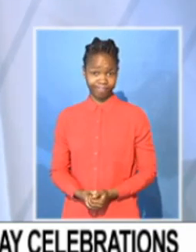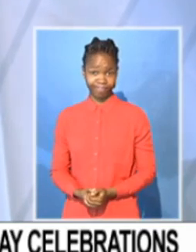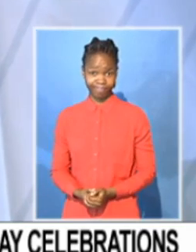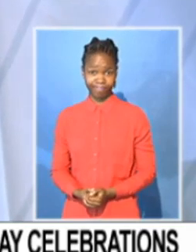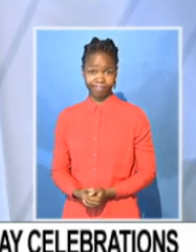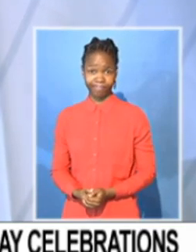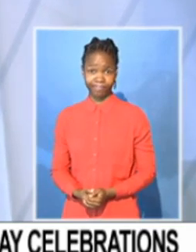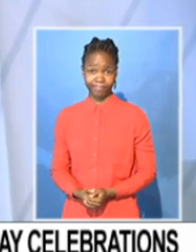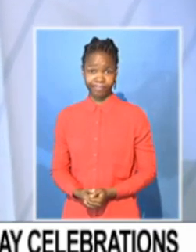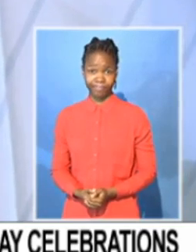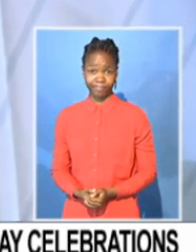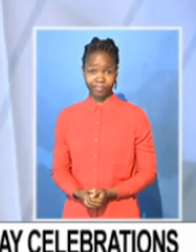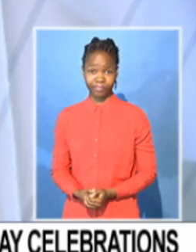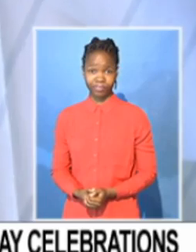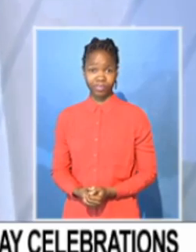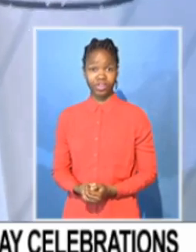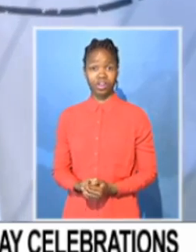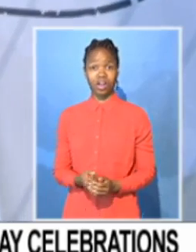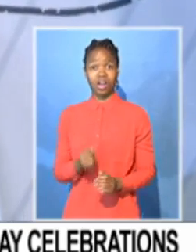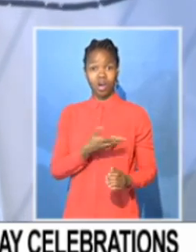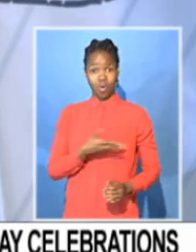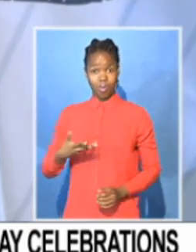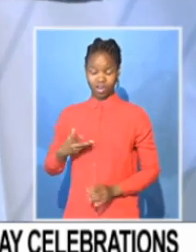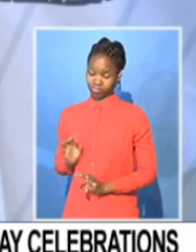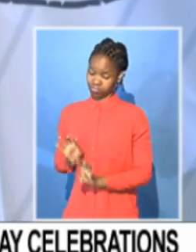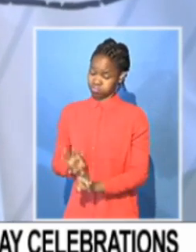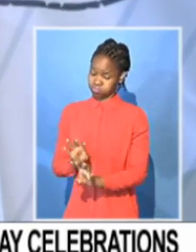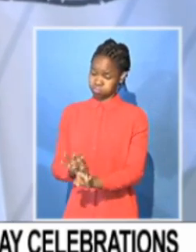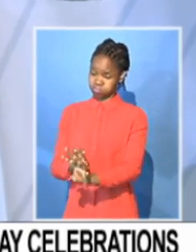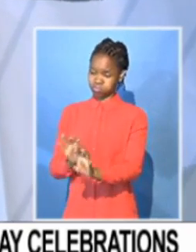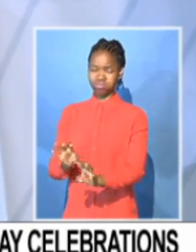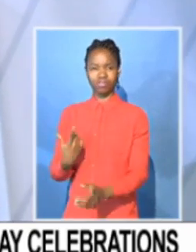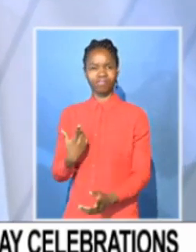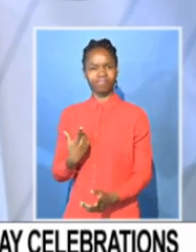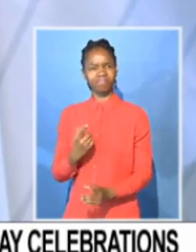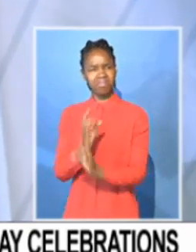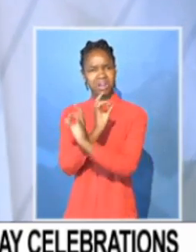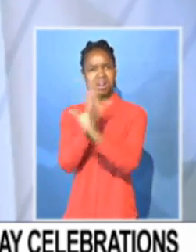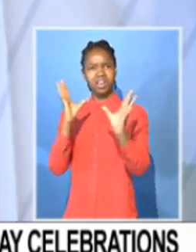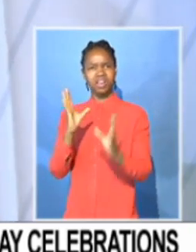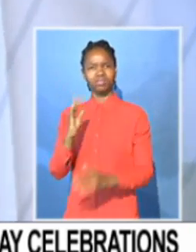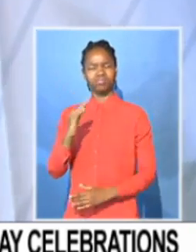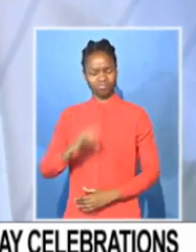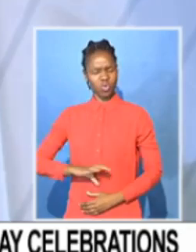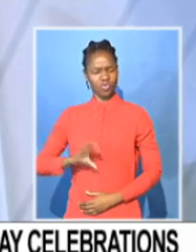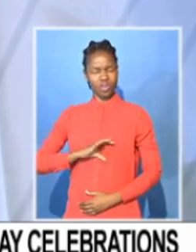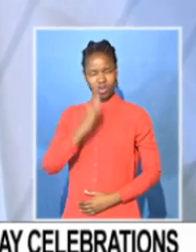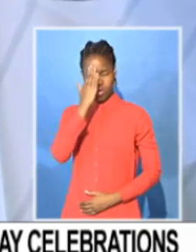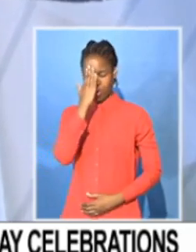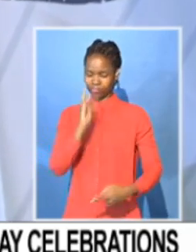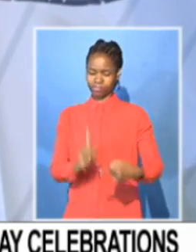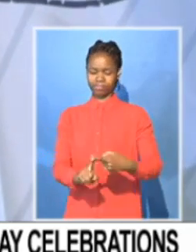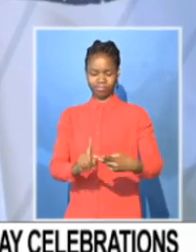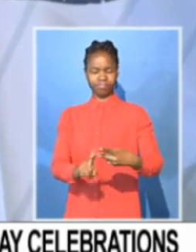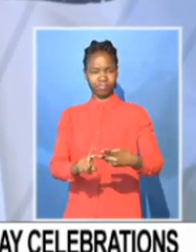who were clear about what type of freedom do we want. We today,